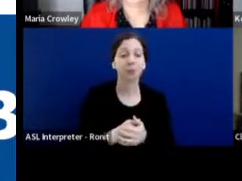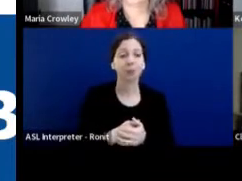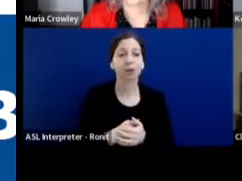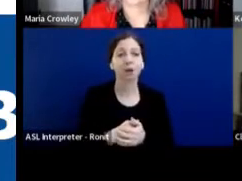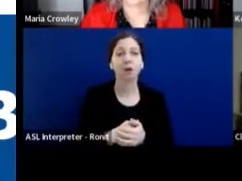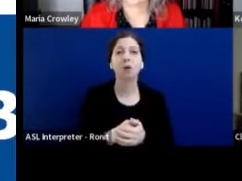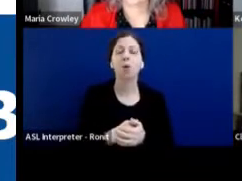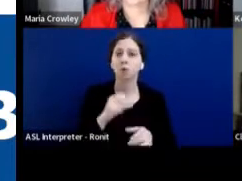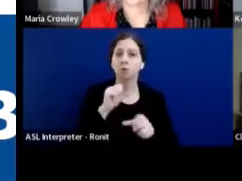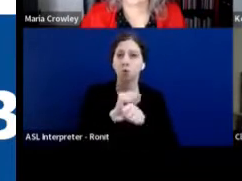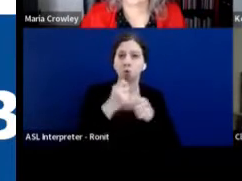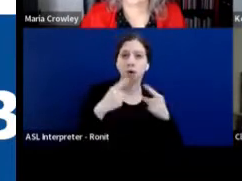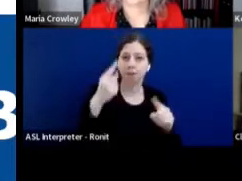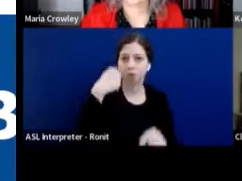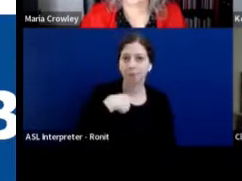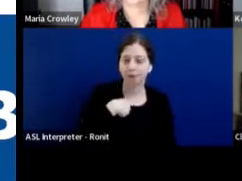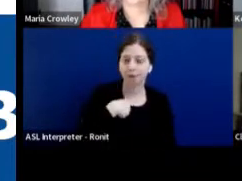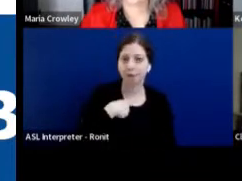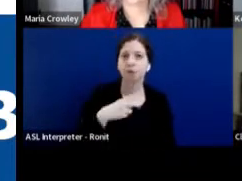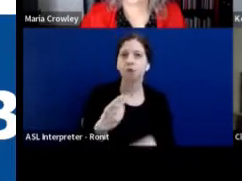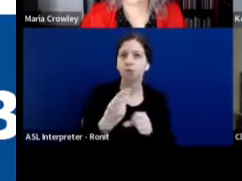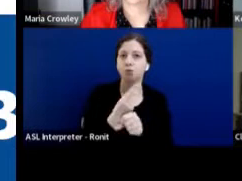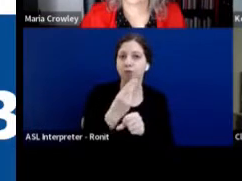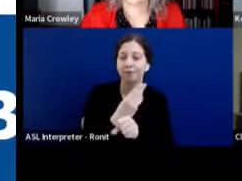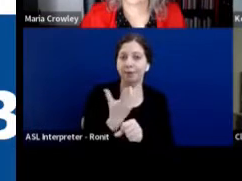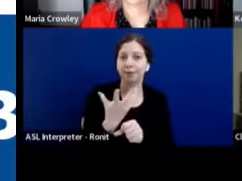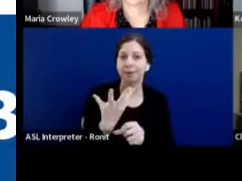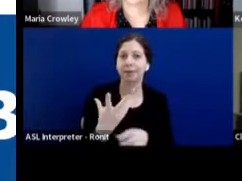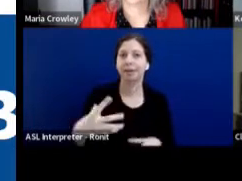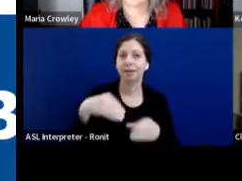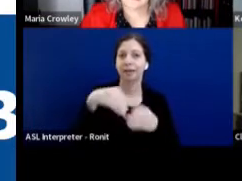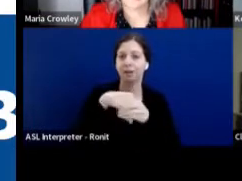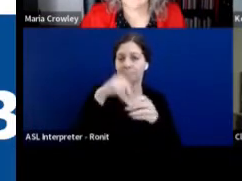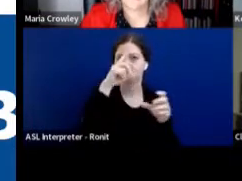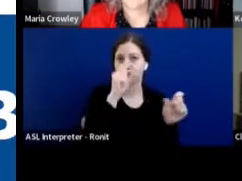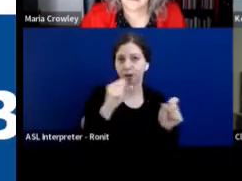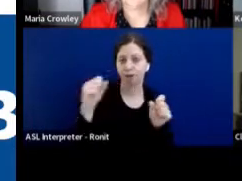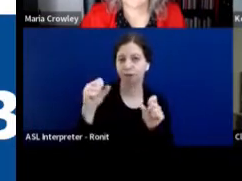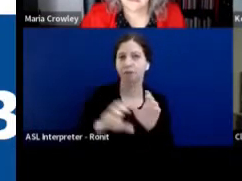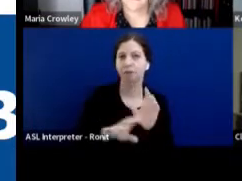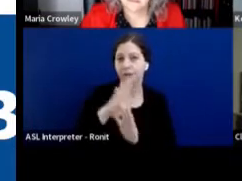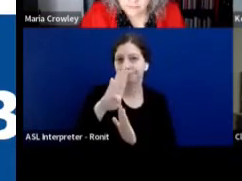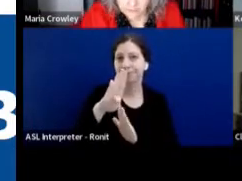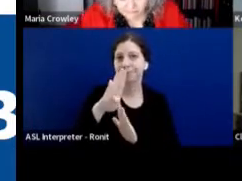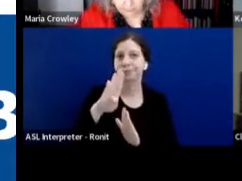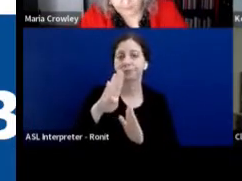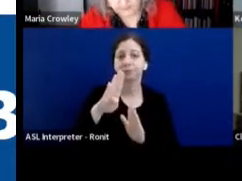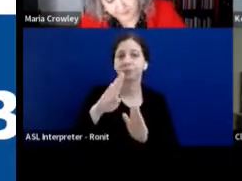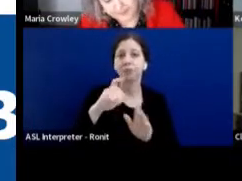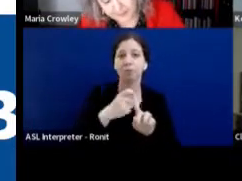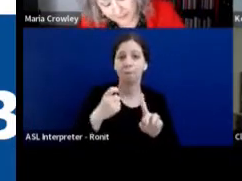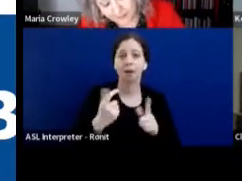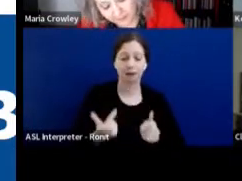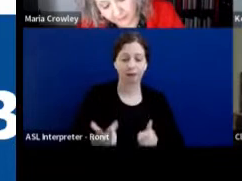What's worked for me has been utilizing the engagement strategies that were developed by lived experienced